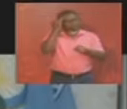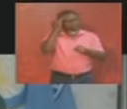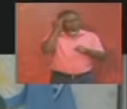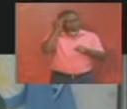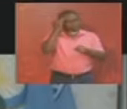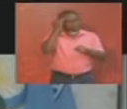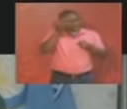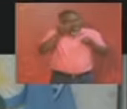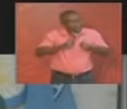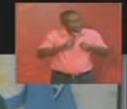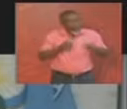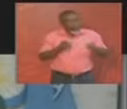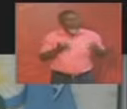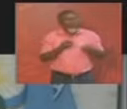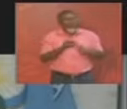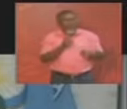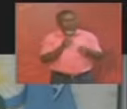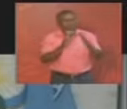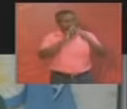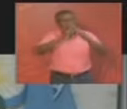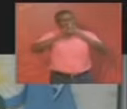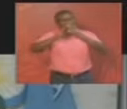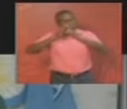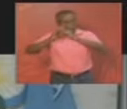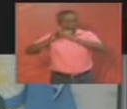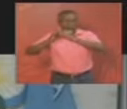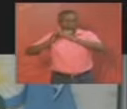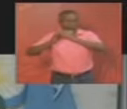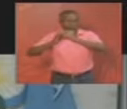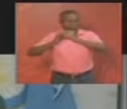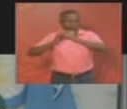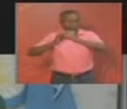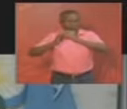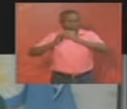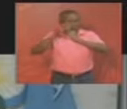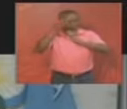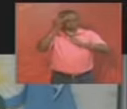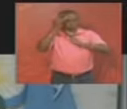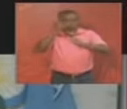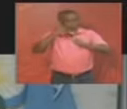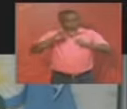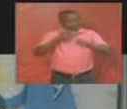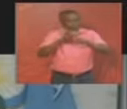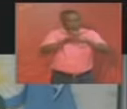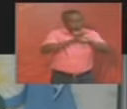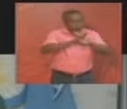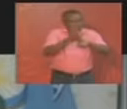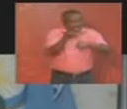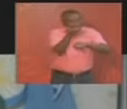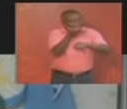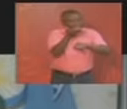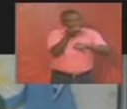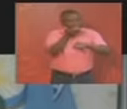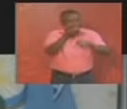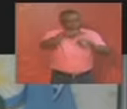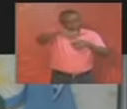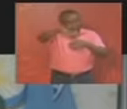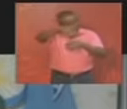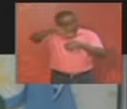community spread is the presence of the COVID-19 virus in the community is very much there,